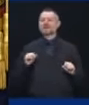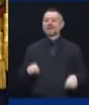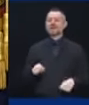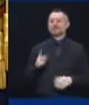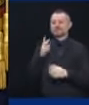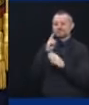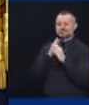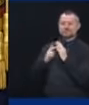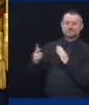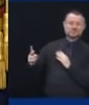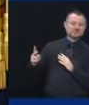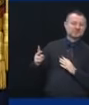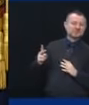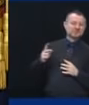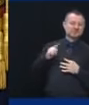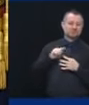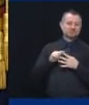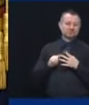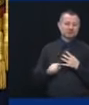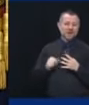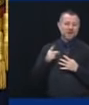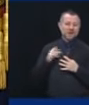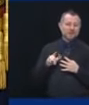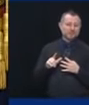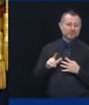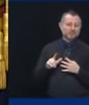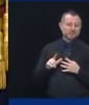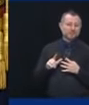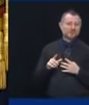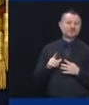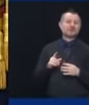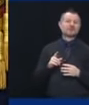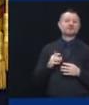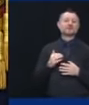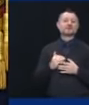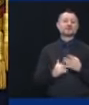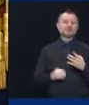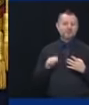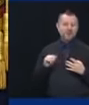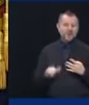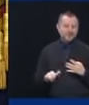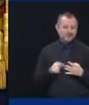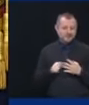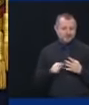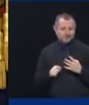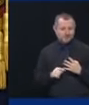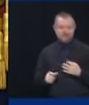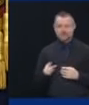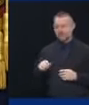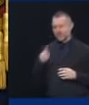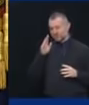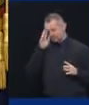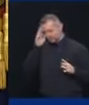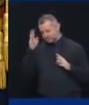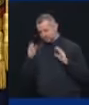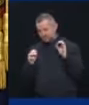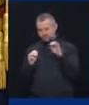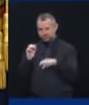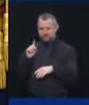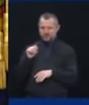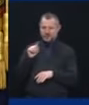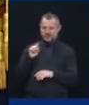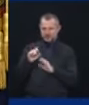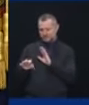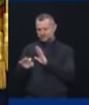through April, through May, and come up with dates based on